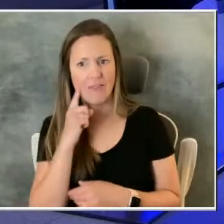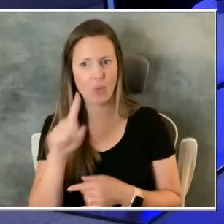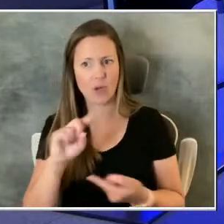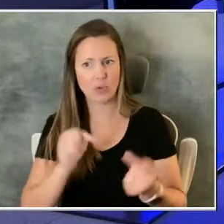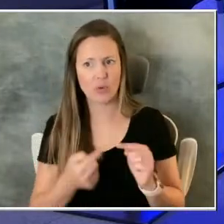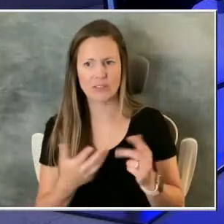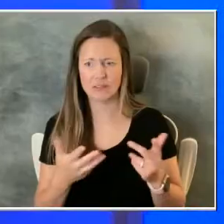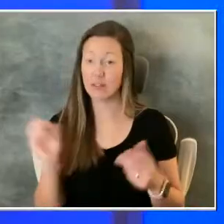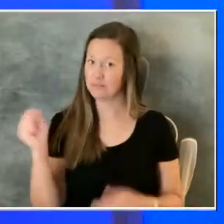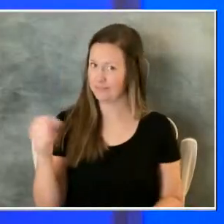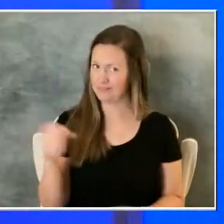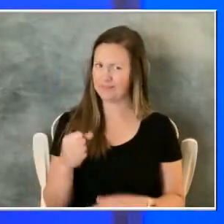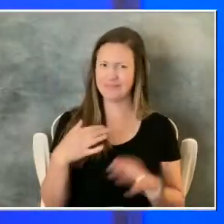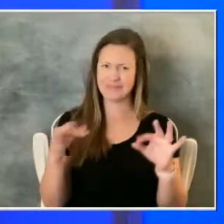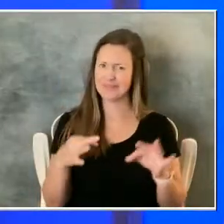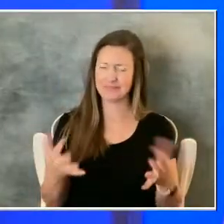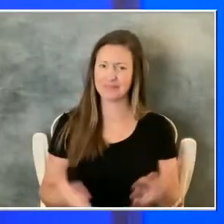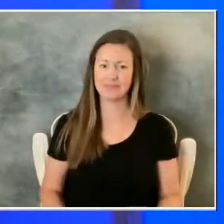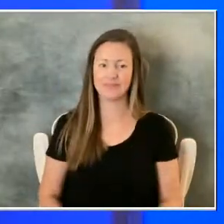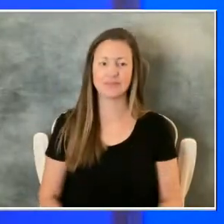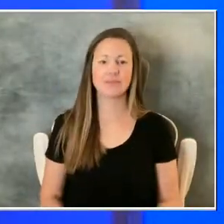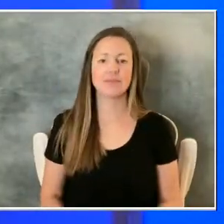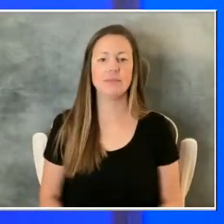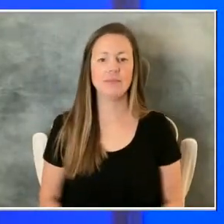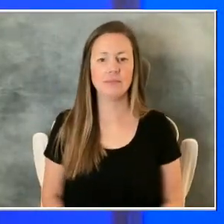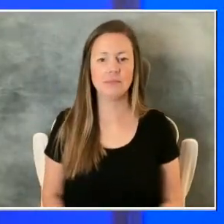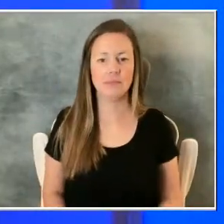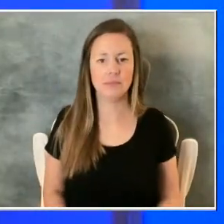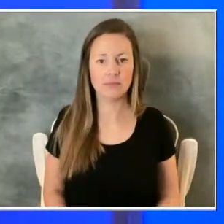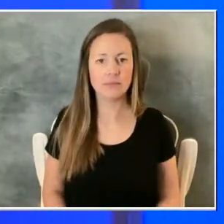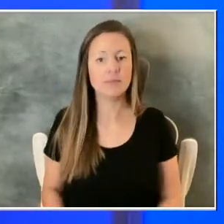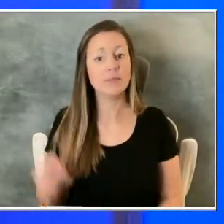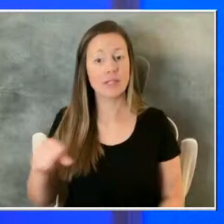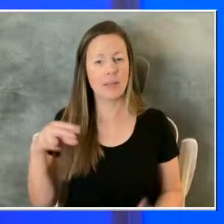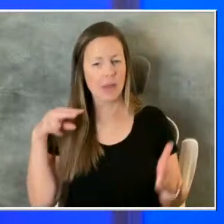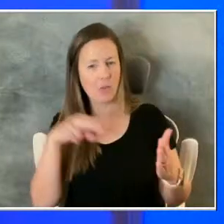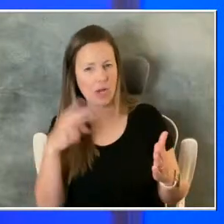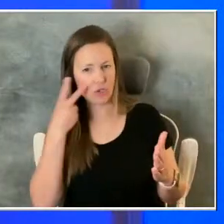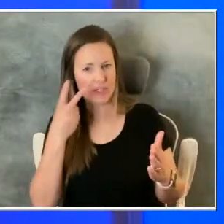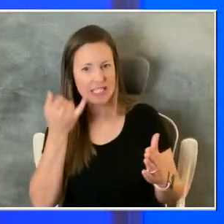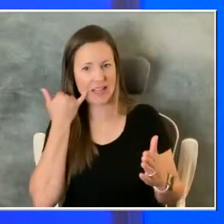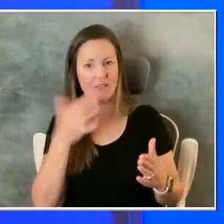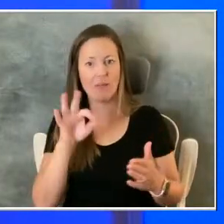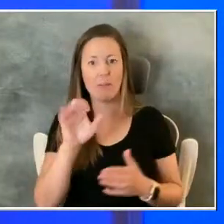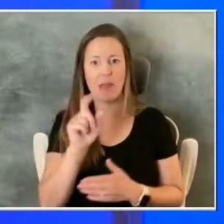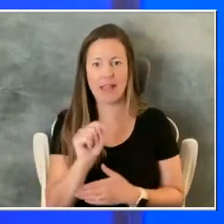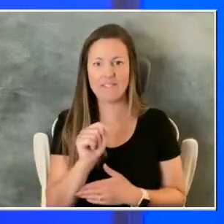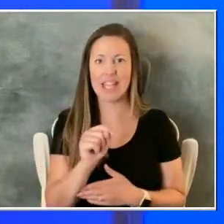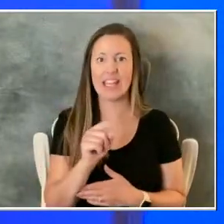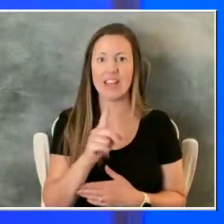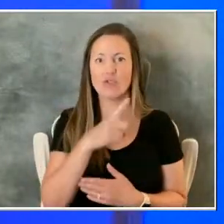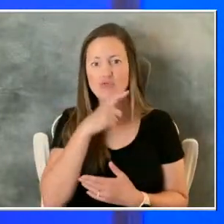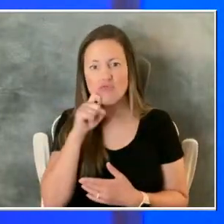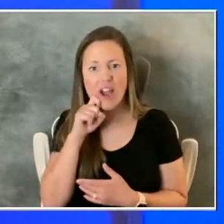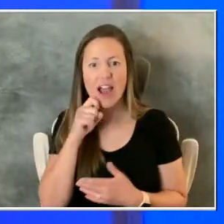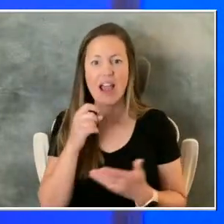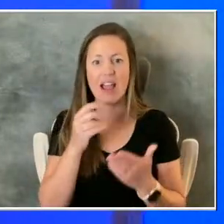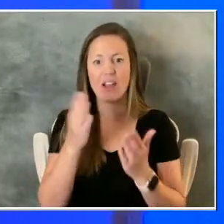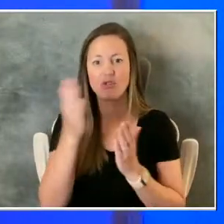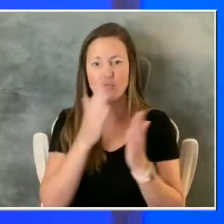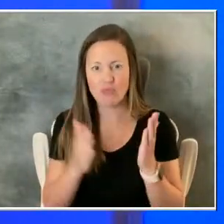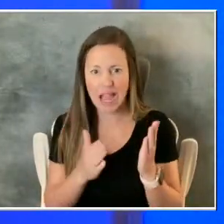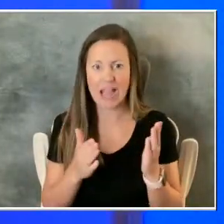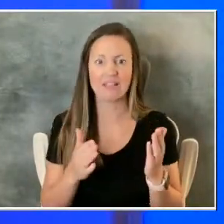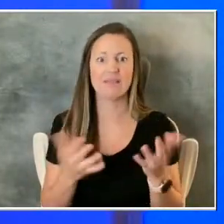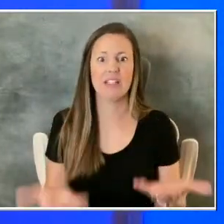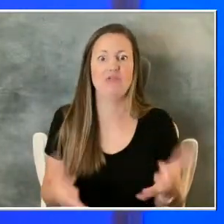that. Well, I watch to see if my feet are drying and cracking, because I don't want them to ulcerate in any way to where I might lose my lower limbs, which